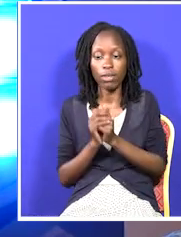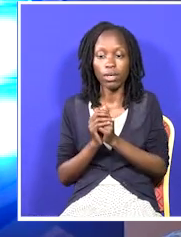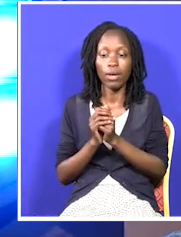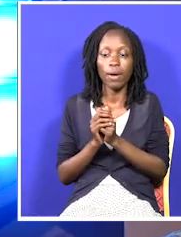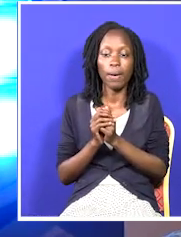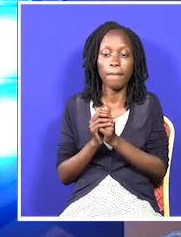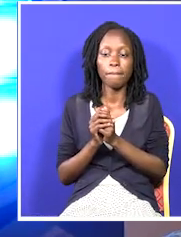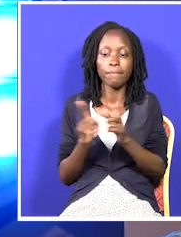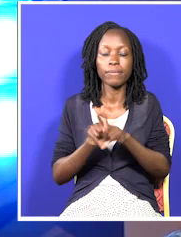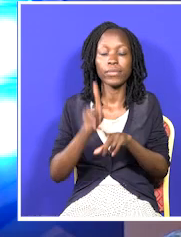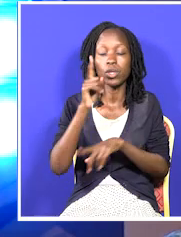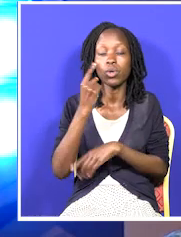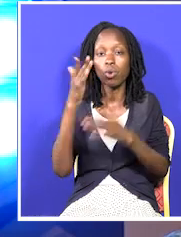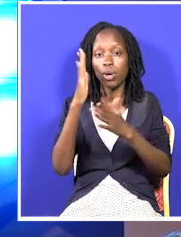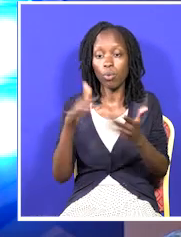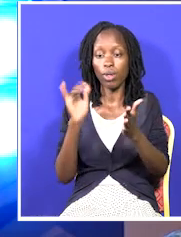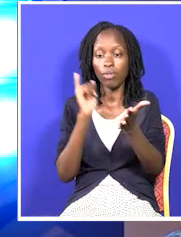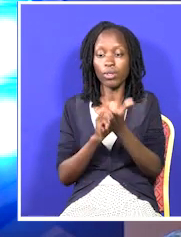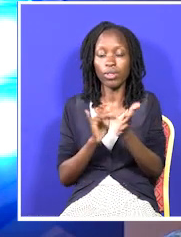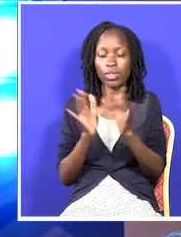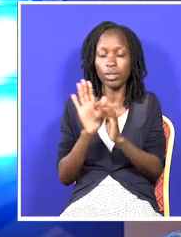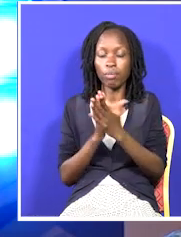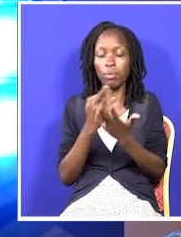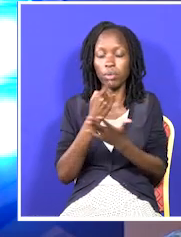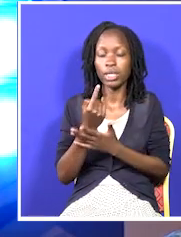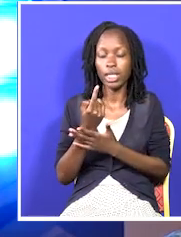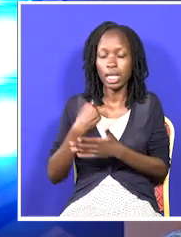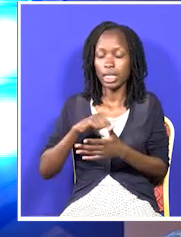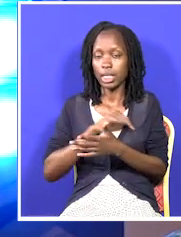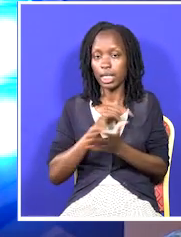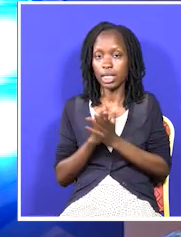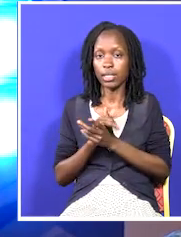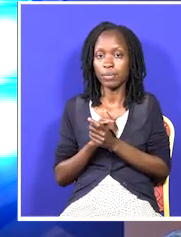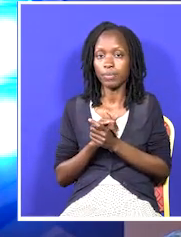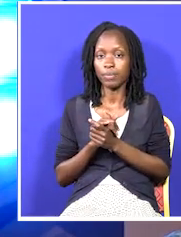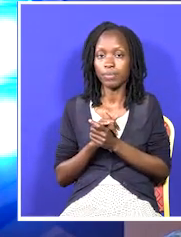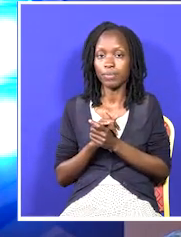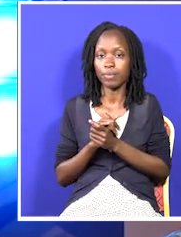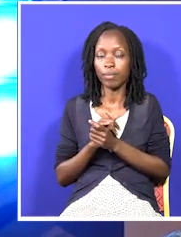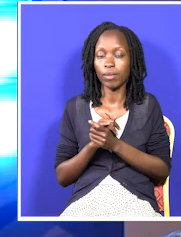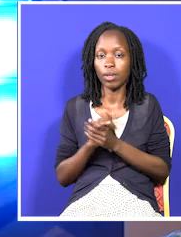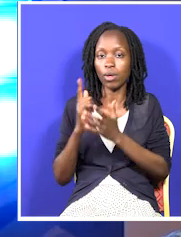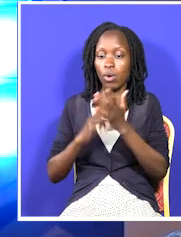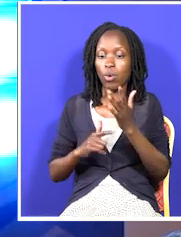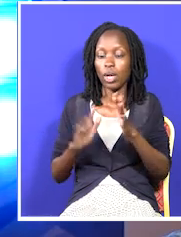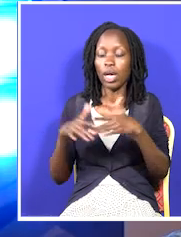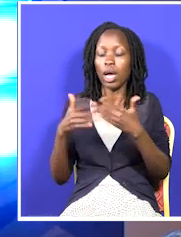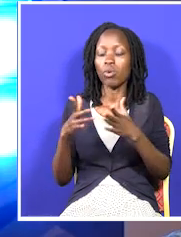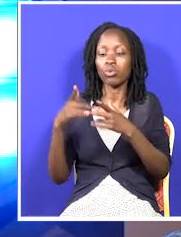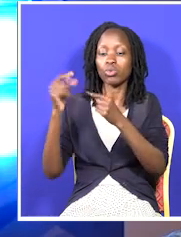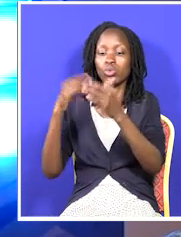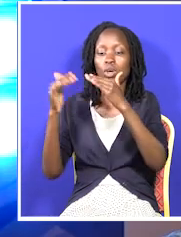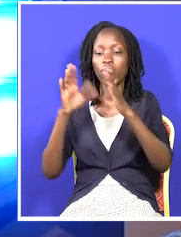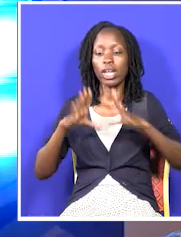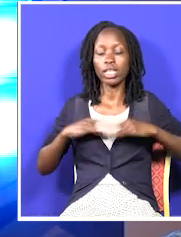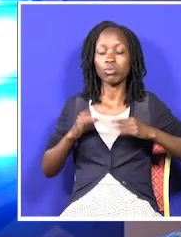And there is only one way that the Bible gives us, so the Bible tells us of, and that is accepting Jesus Christ